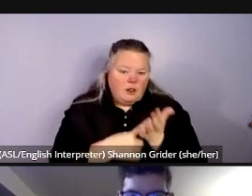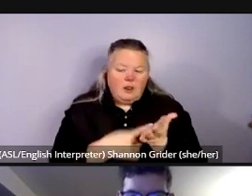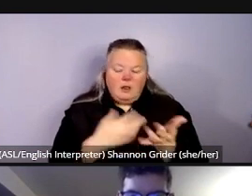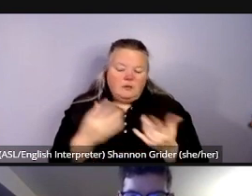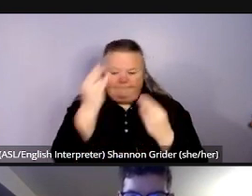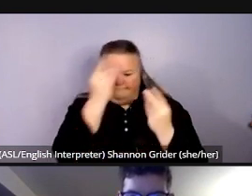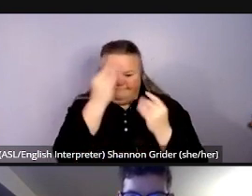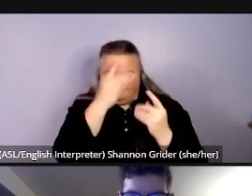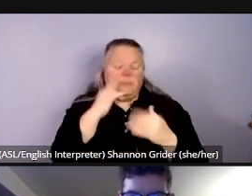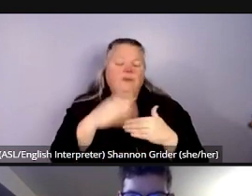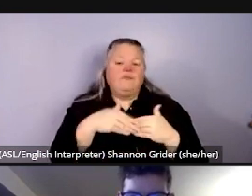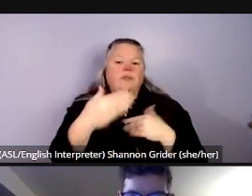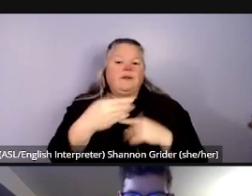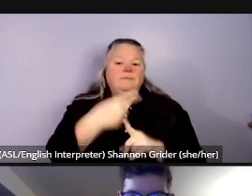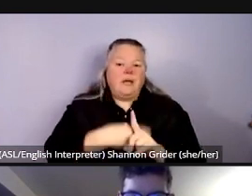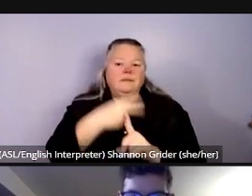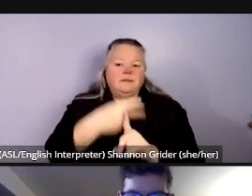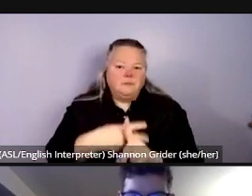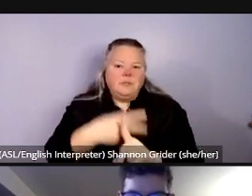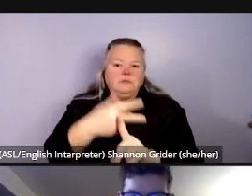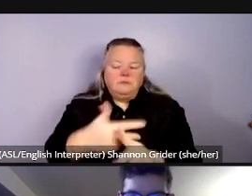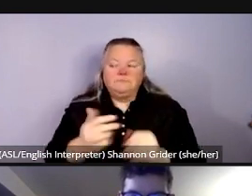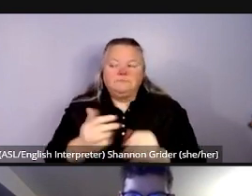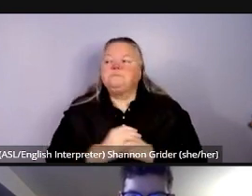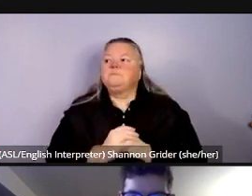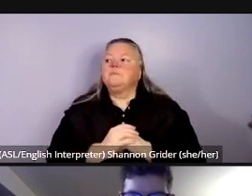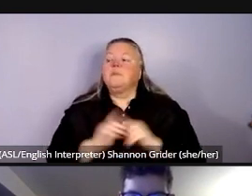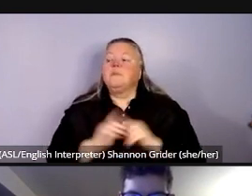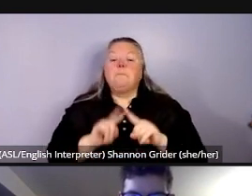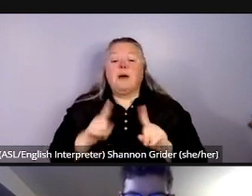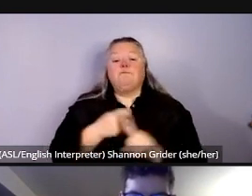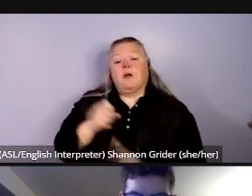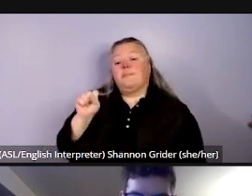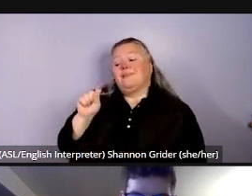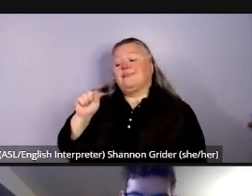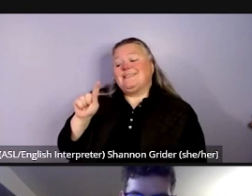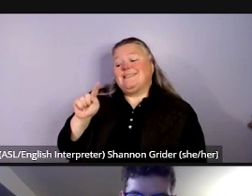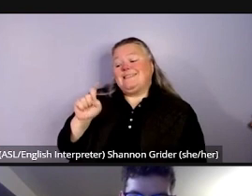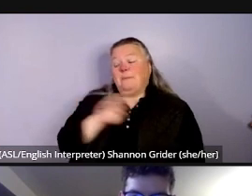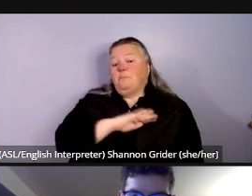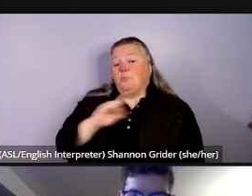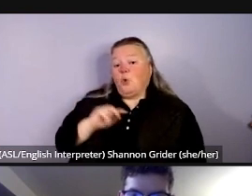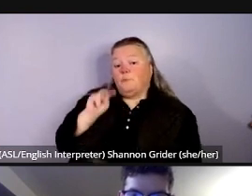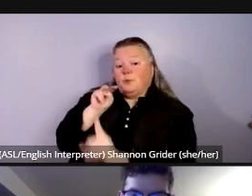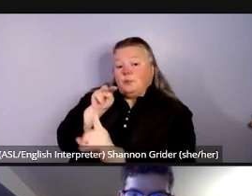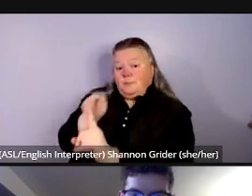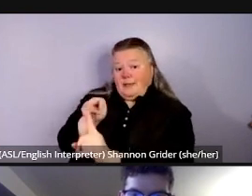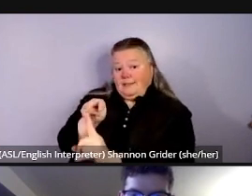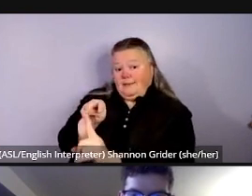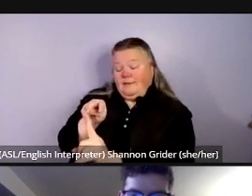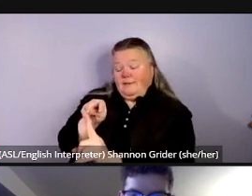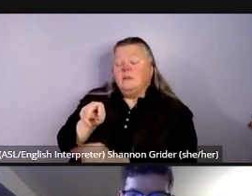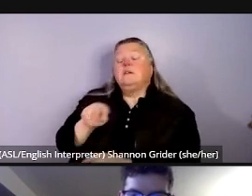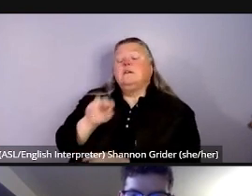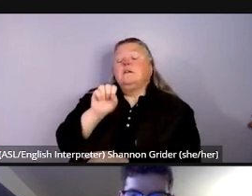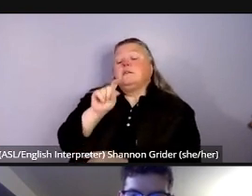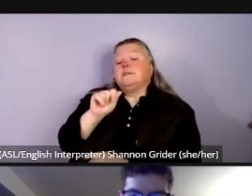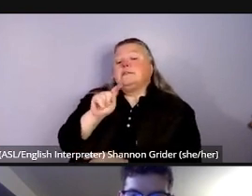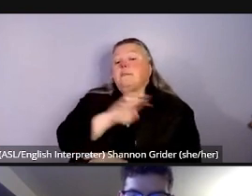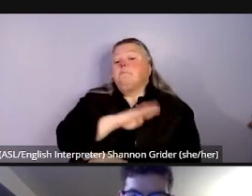but I can just speak from the state board's perspective that they have been